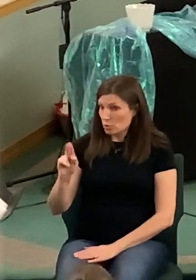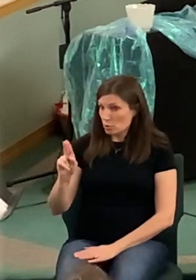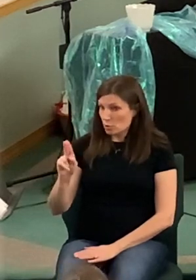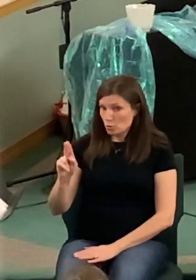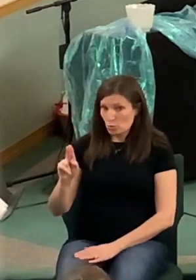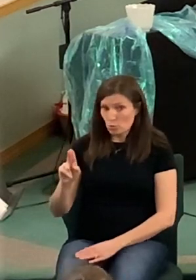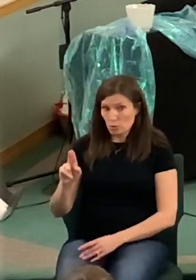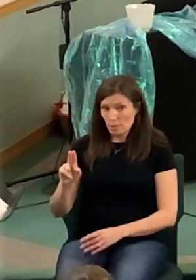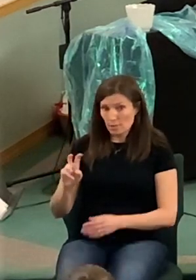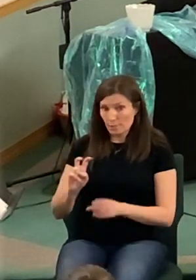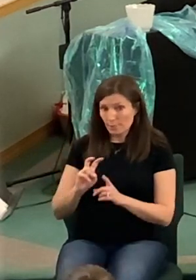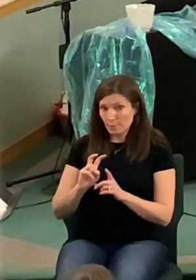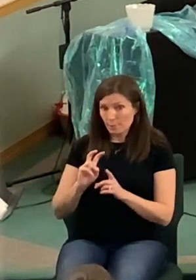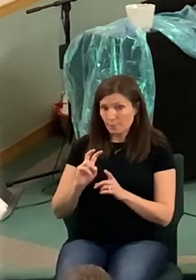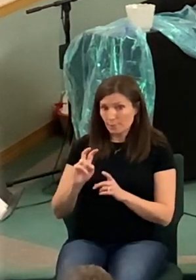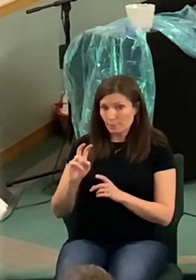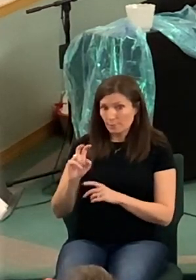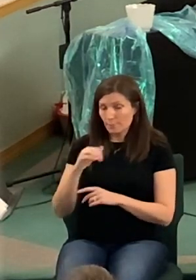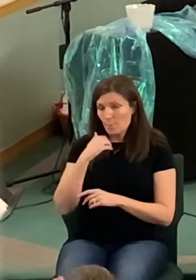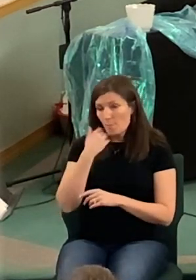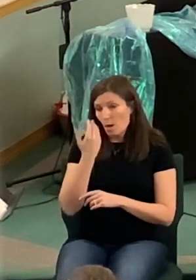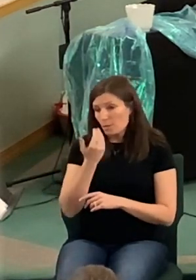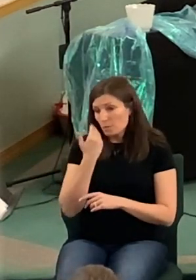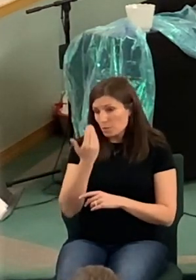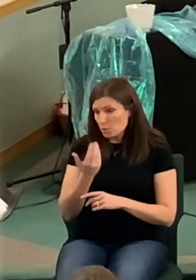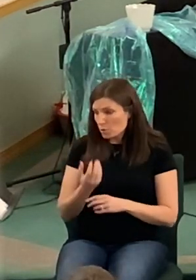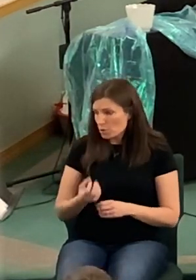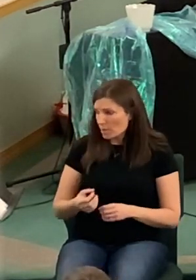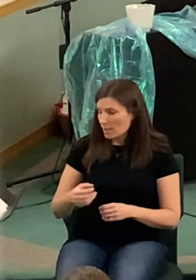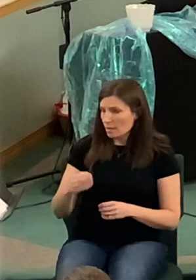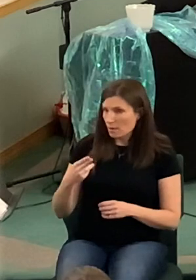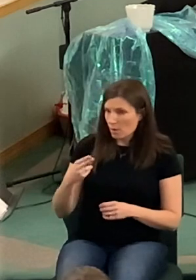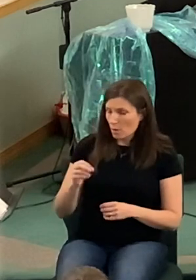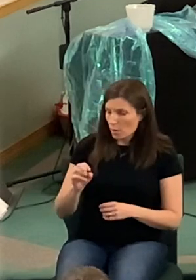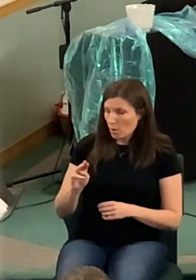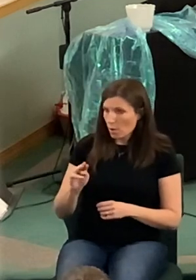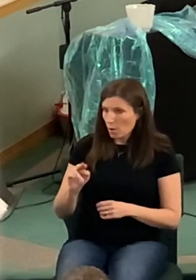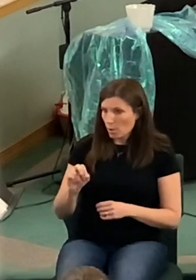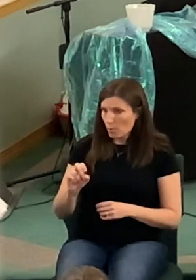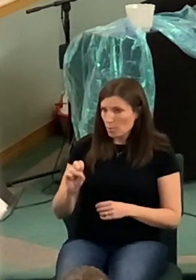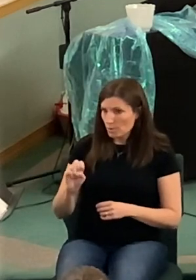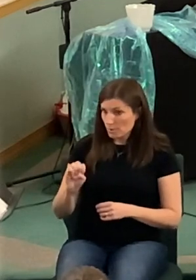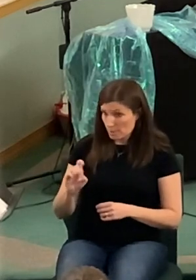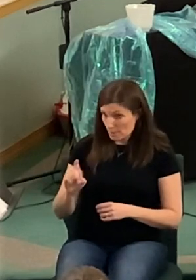homosexuals. Marital infidelity was regular. Divorce was easily